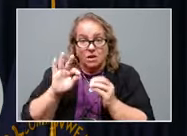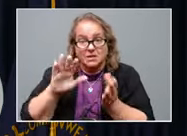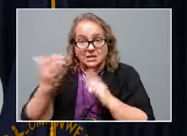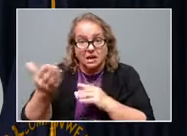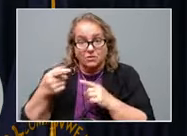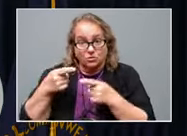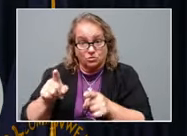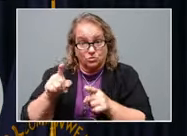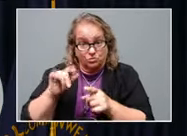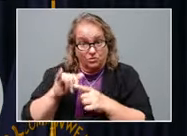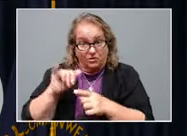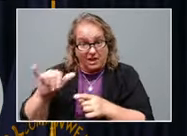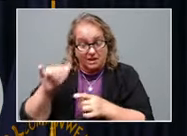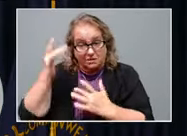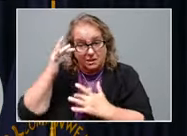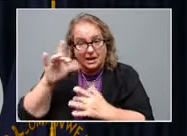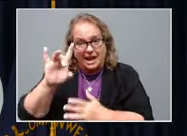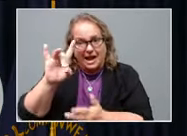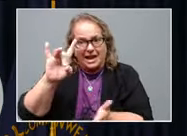to